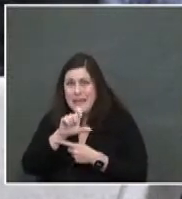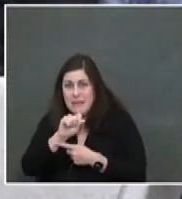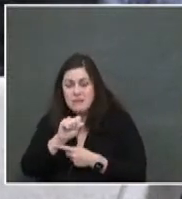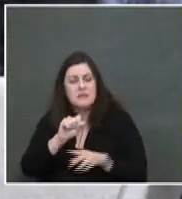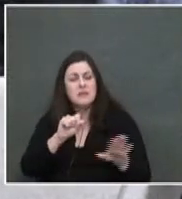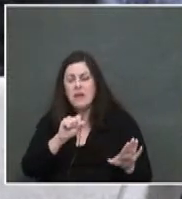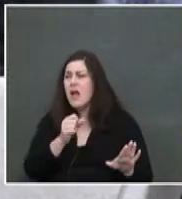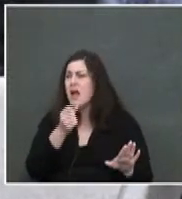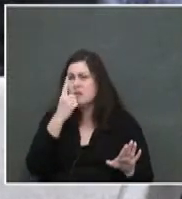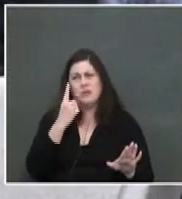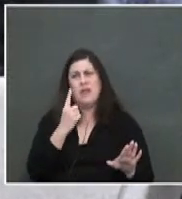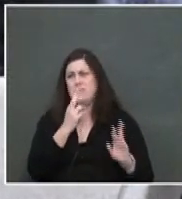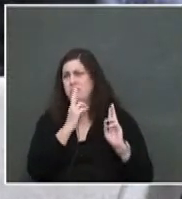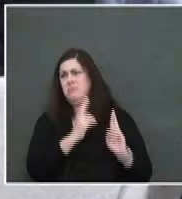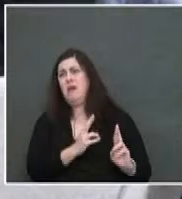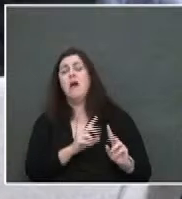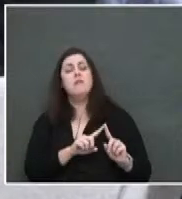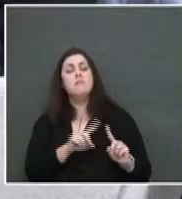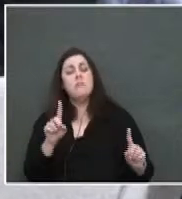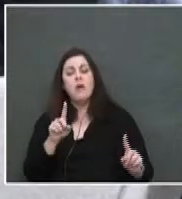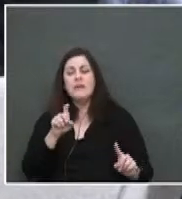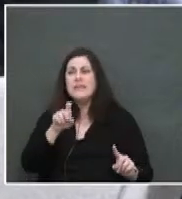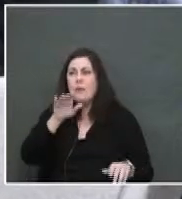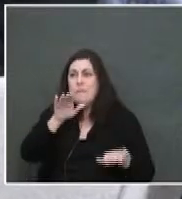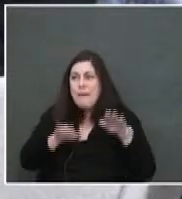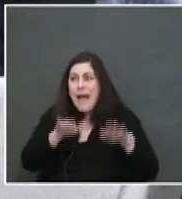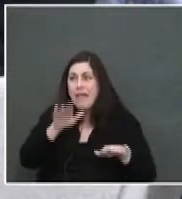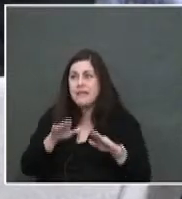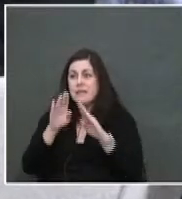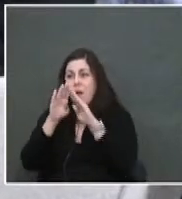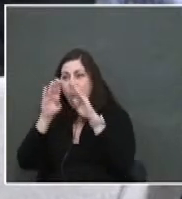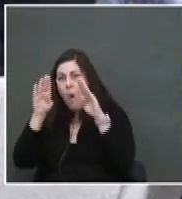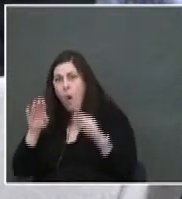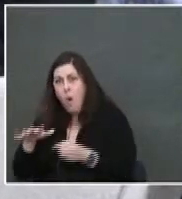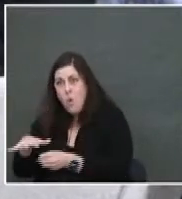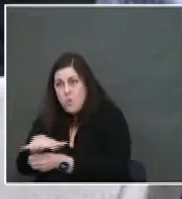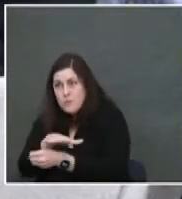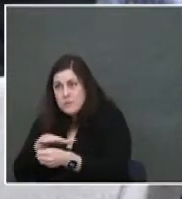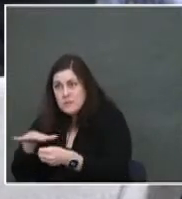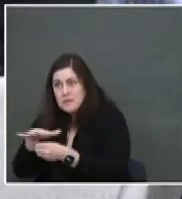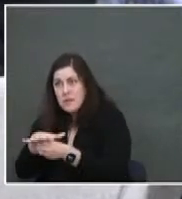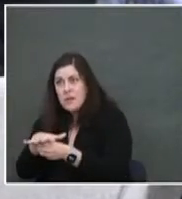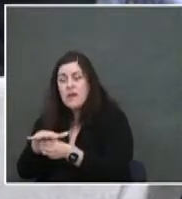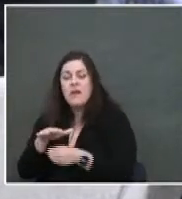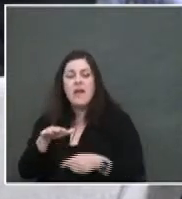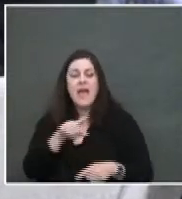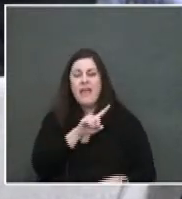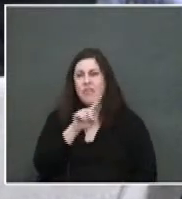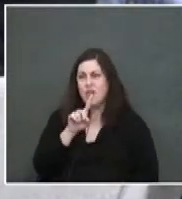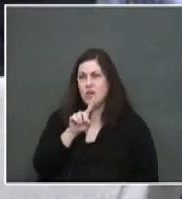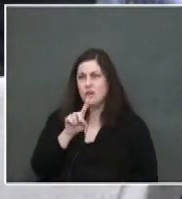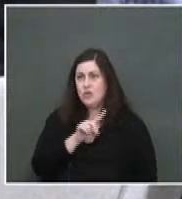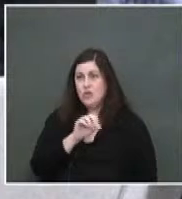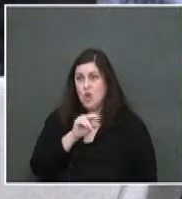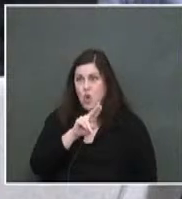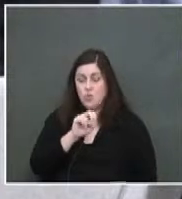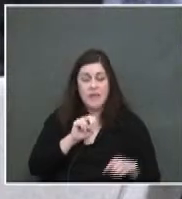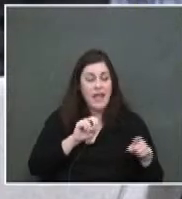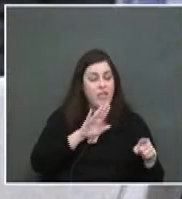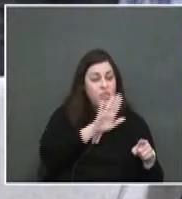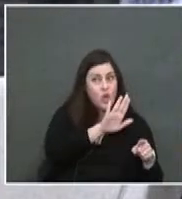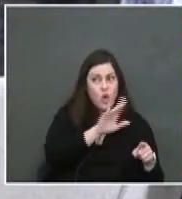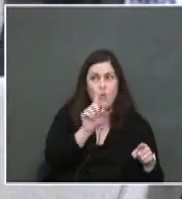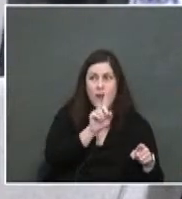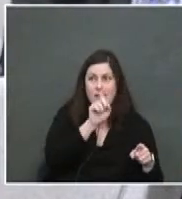interests between the residential areas, nearby commercial zones, and the interest of truck drivers. And we